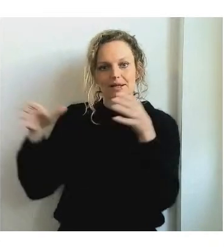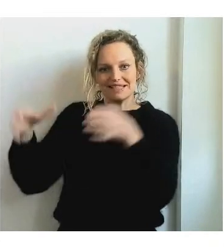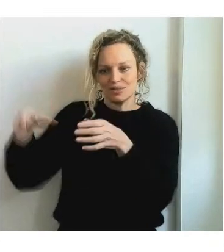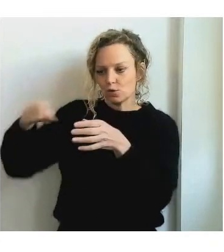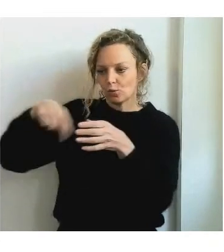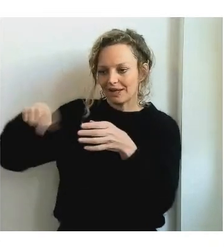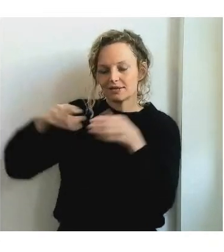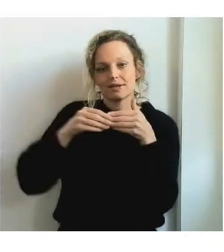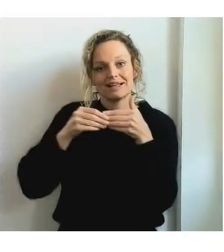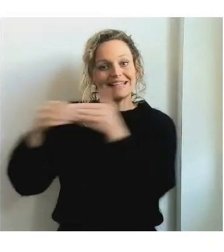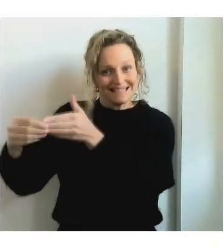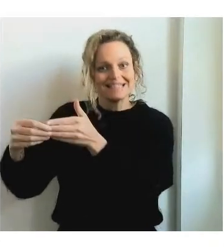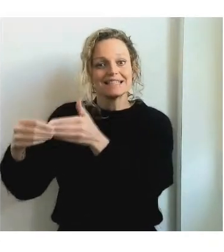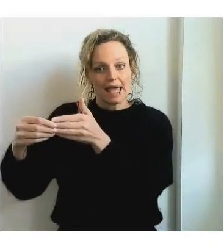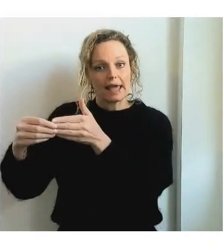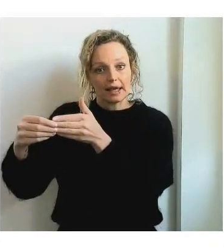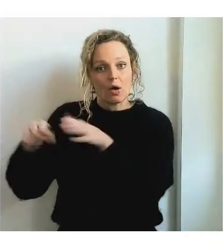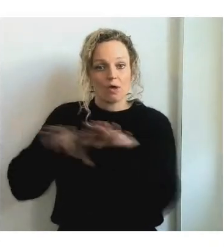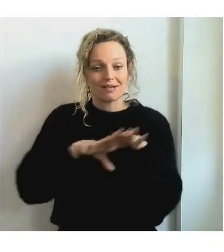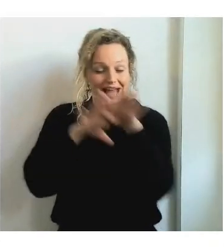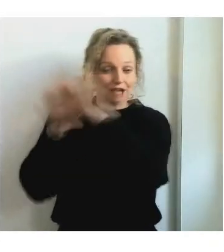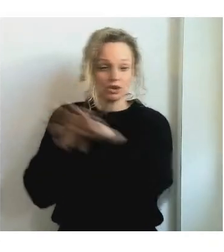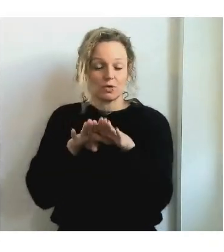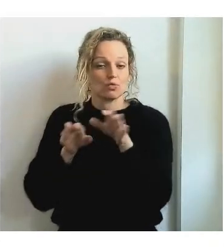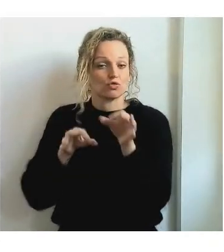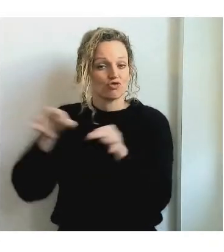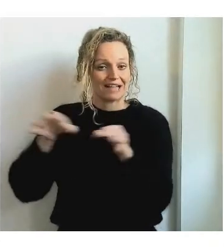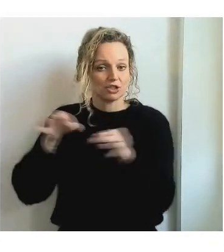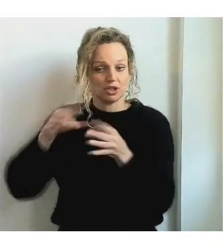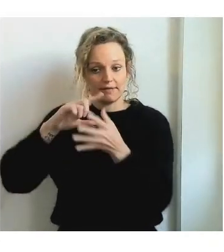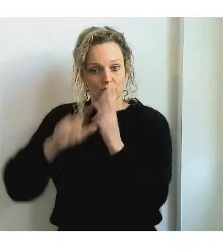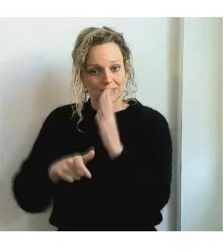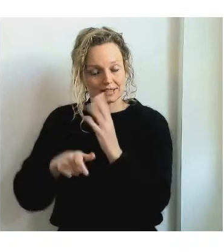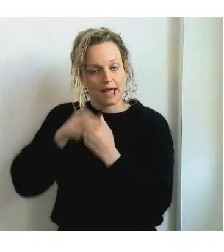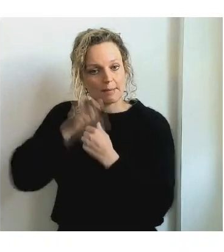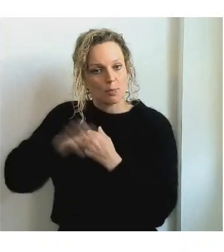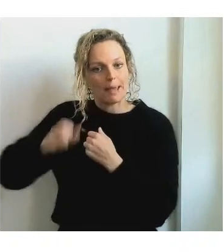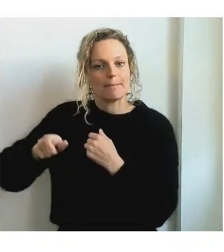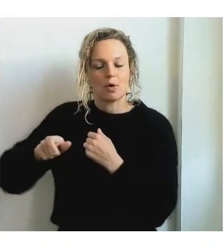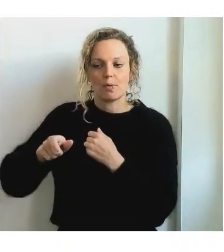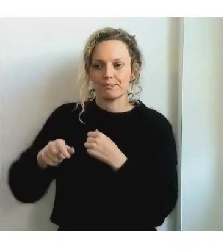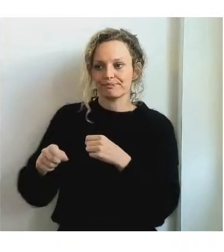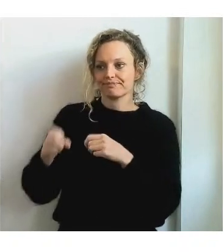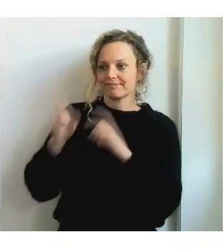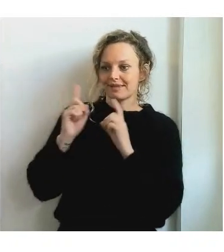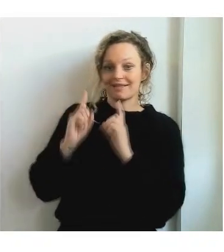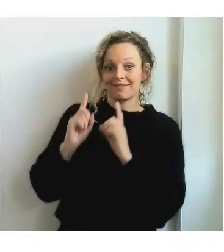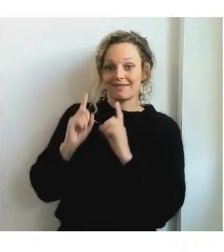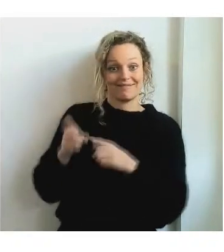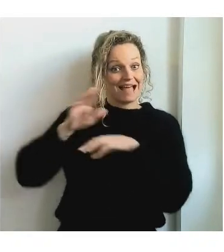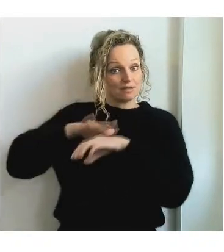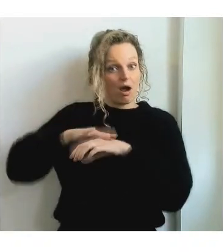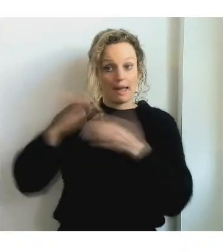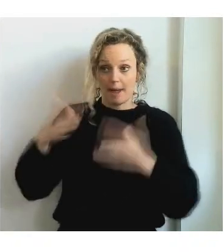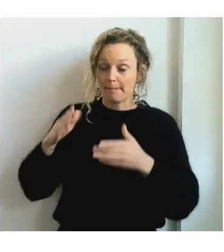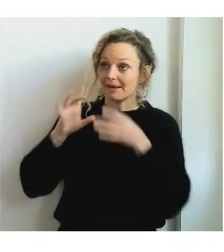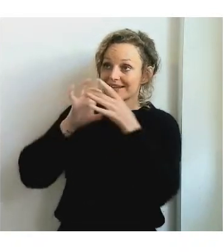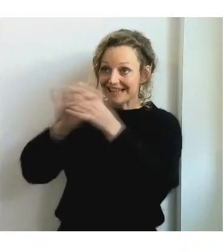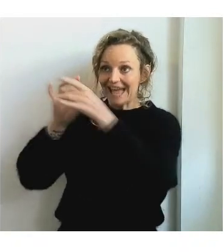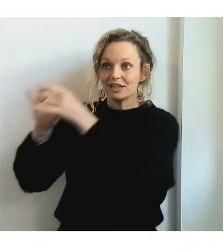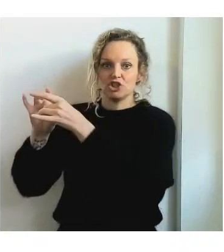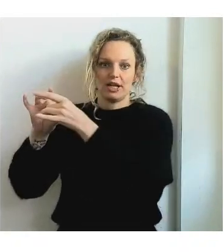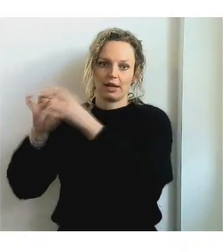of the National Strategy for Disabled People. And at that time, I was engaging with officials there, to working with them